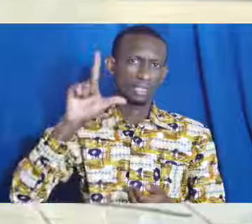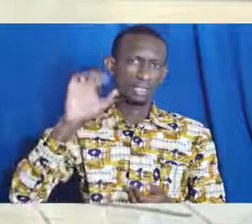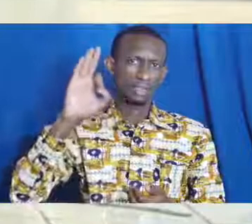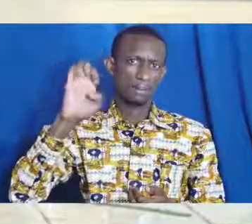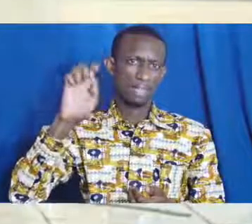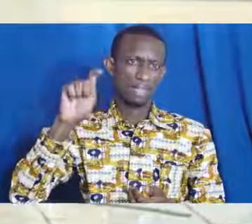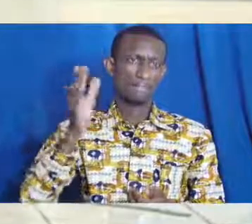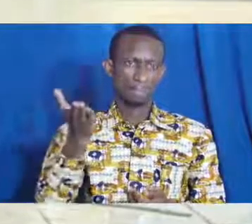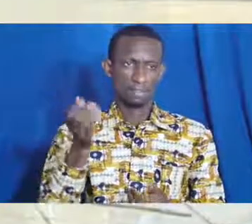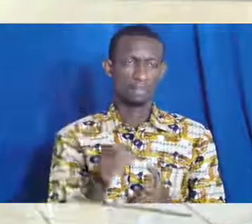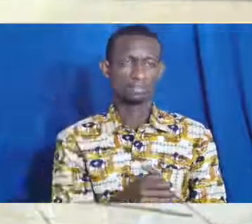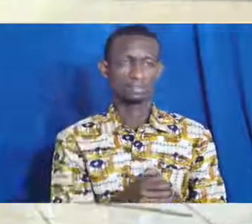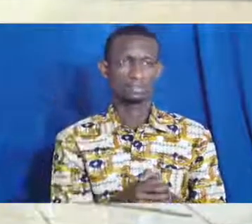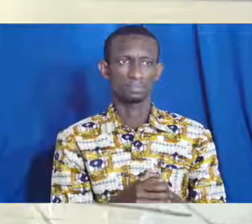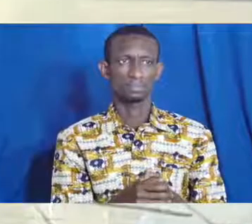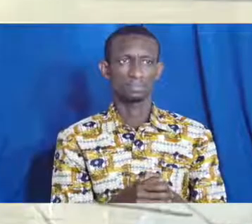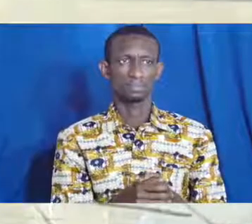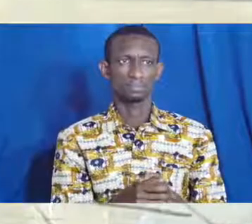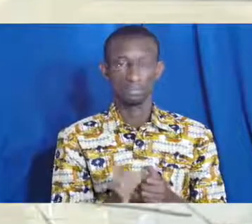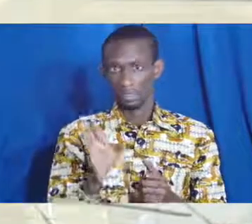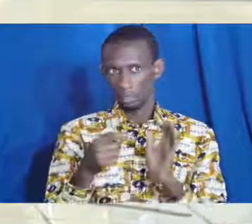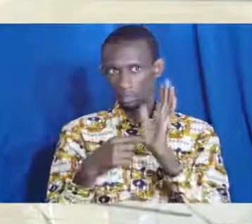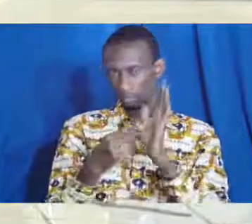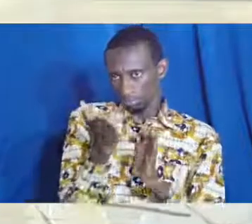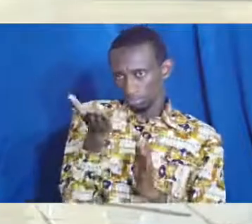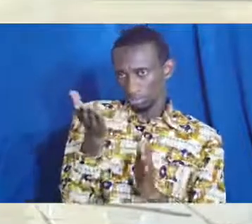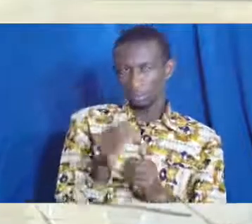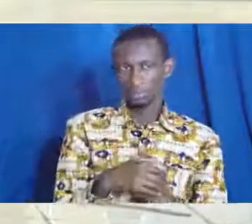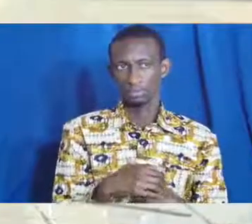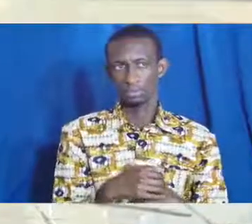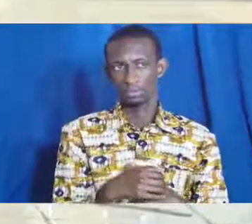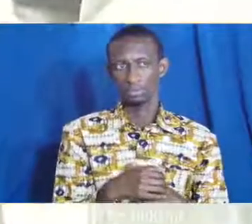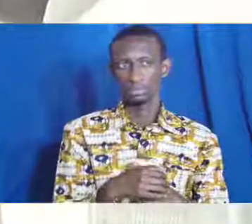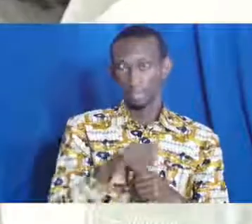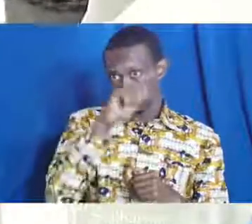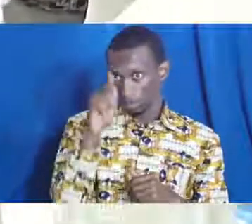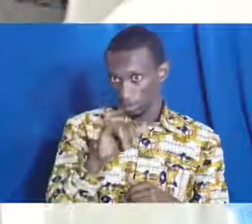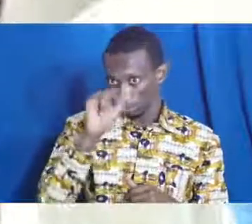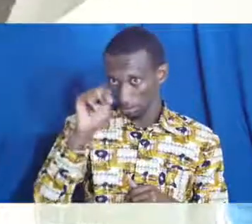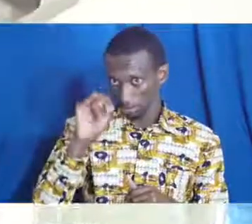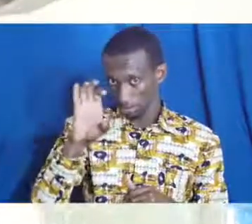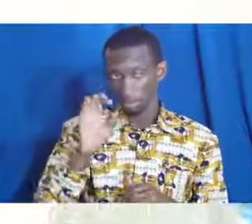Yeah, right. There we go. So this is a zinc sulfate